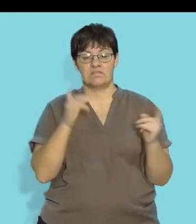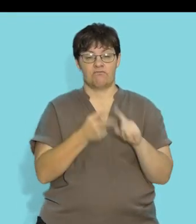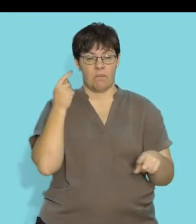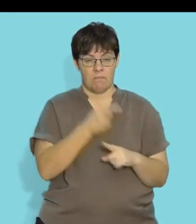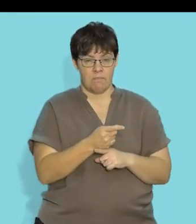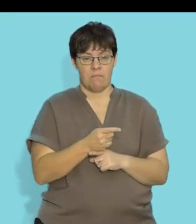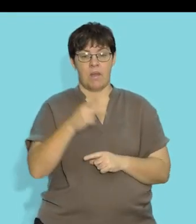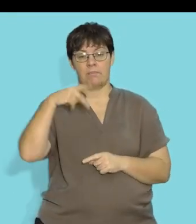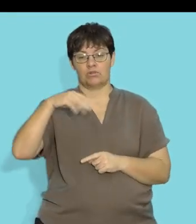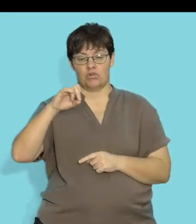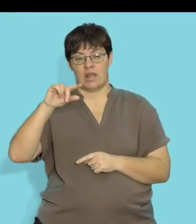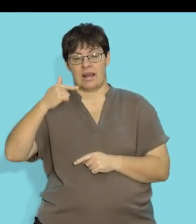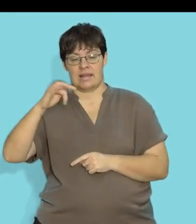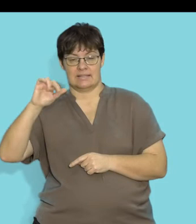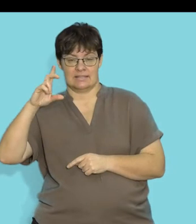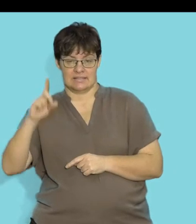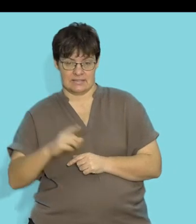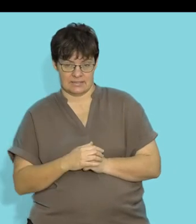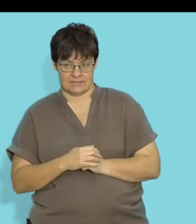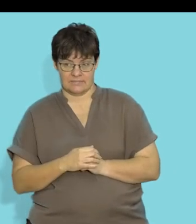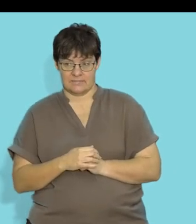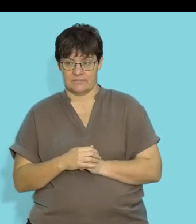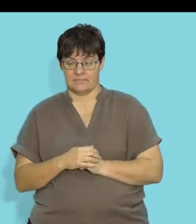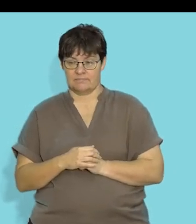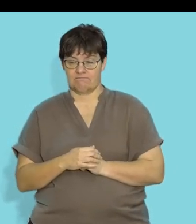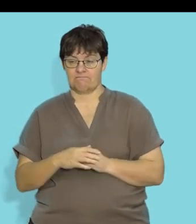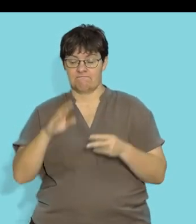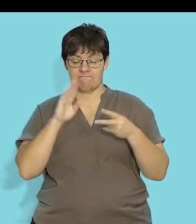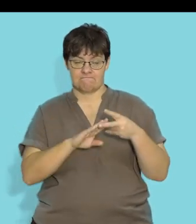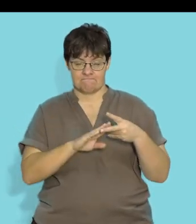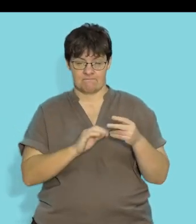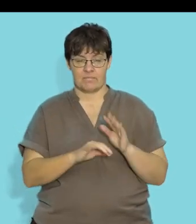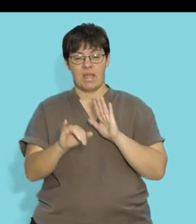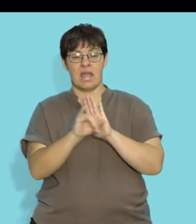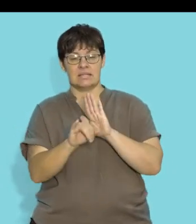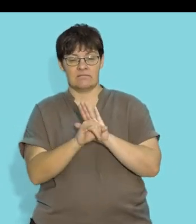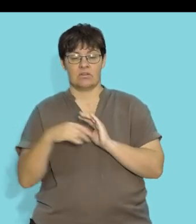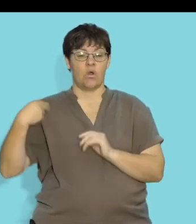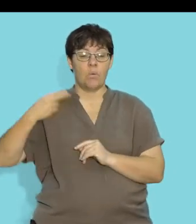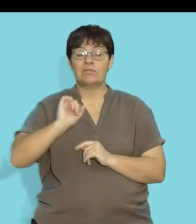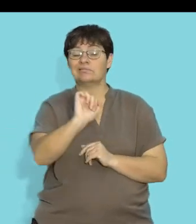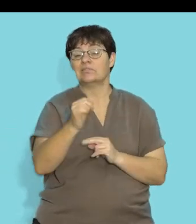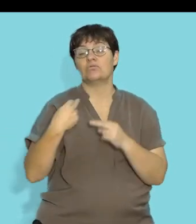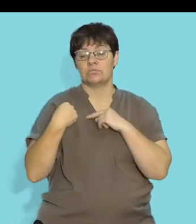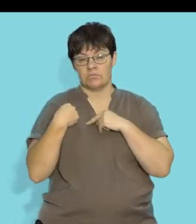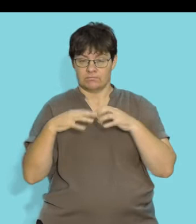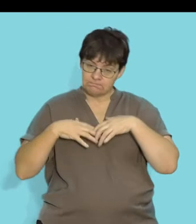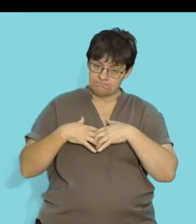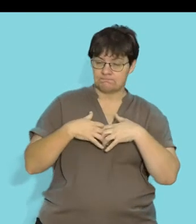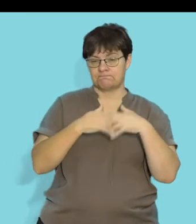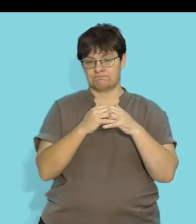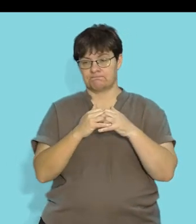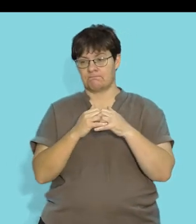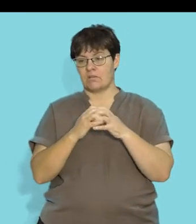it's released from the pituitary gland. The next question would be, we've got to identify the hormone responsible for